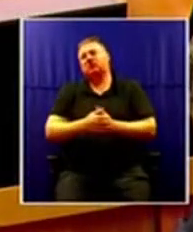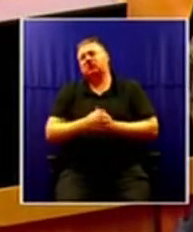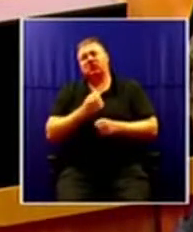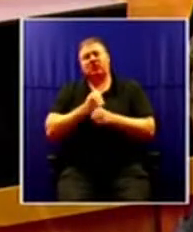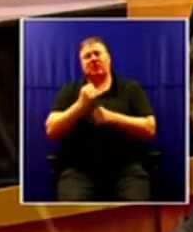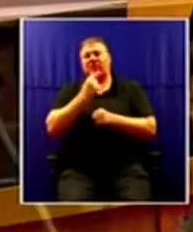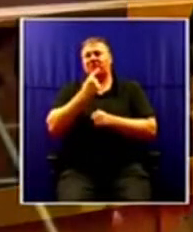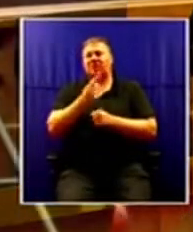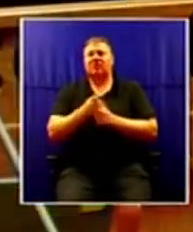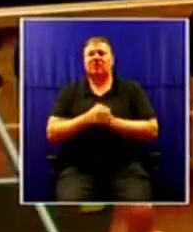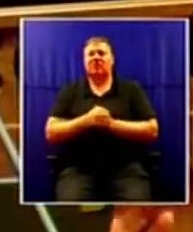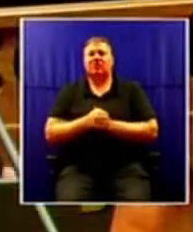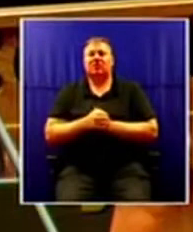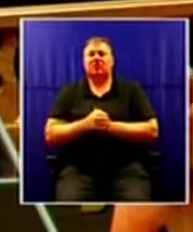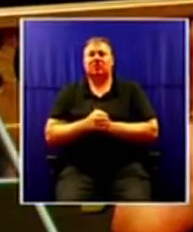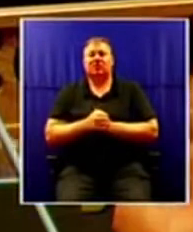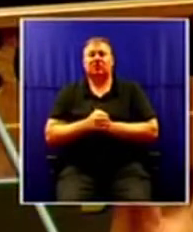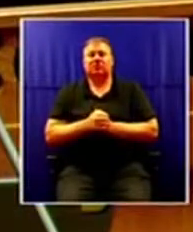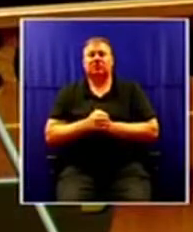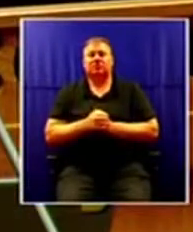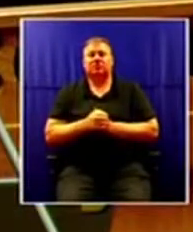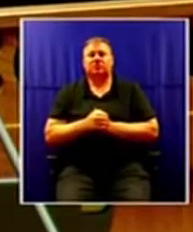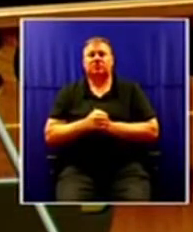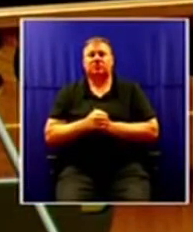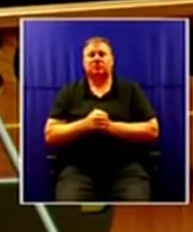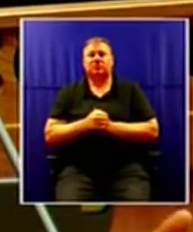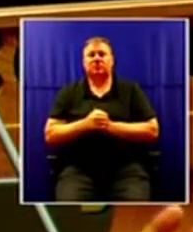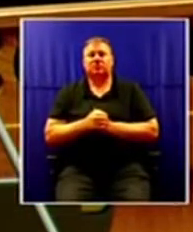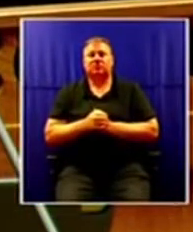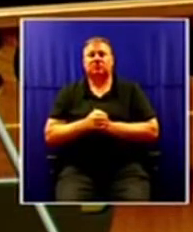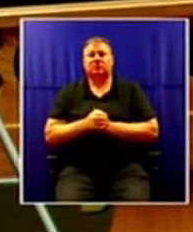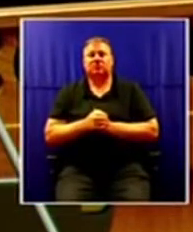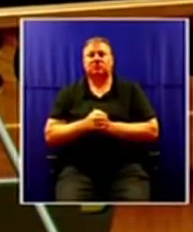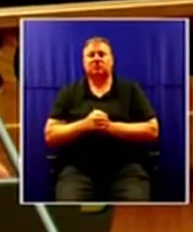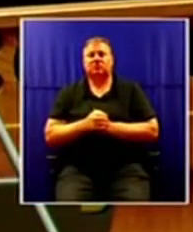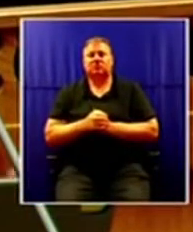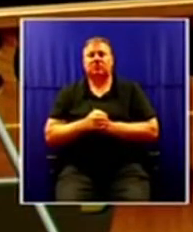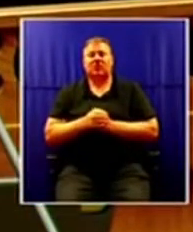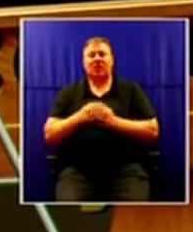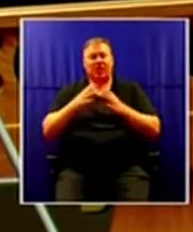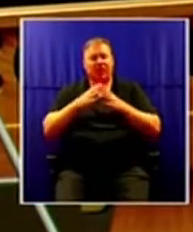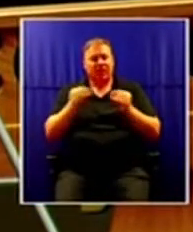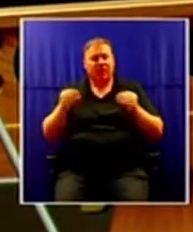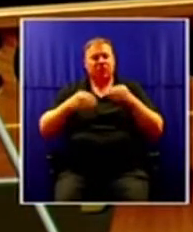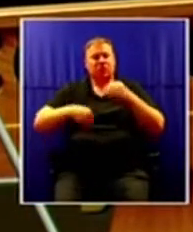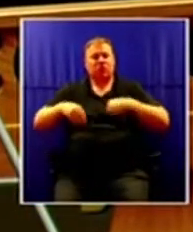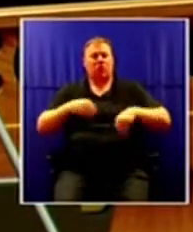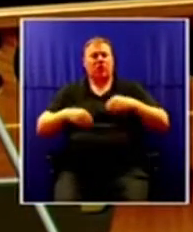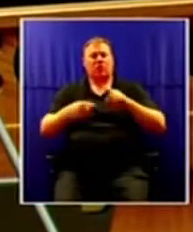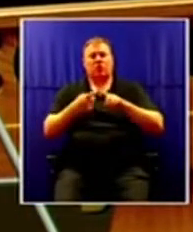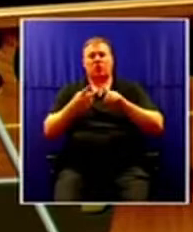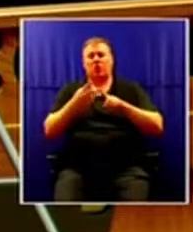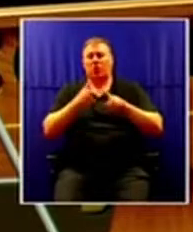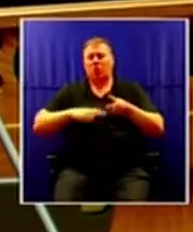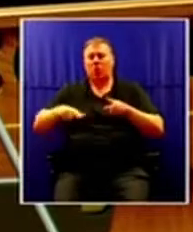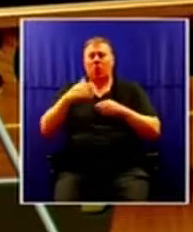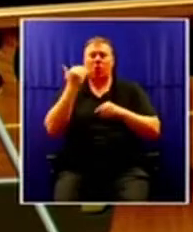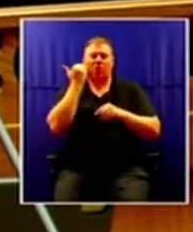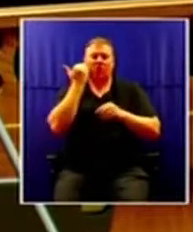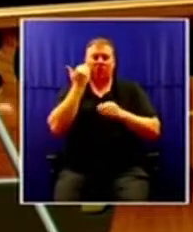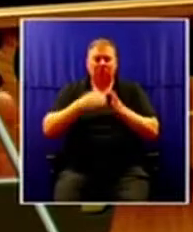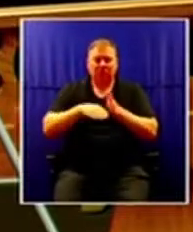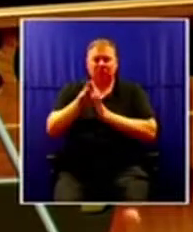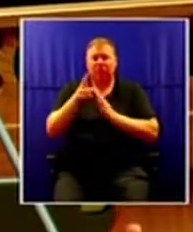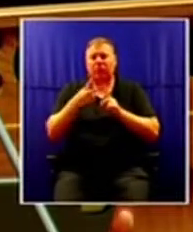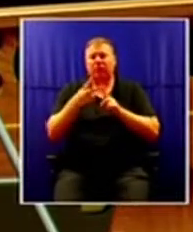All of it, in terms of handling corruption, local government strengthening the capability of the